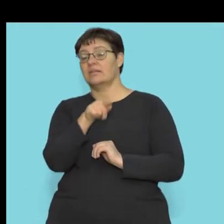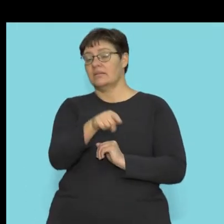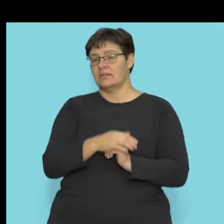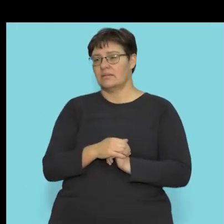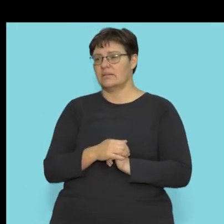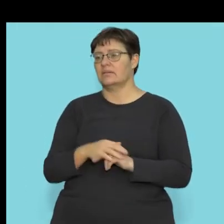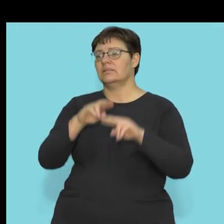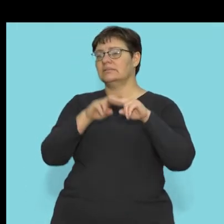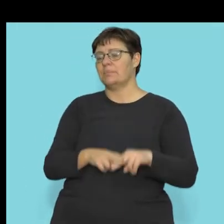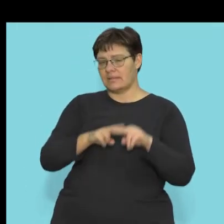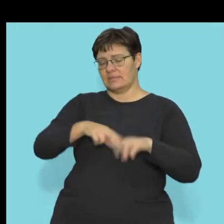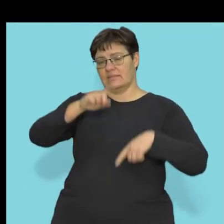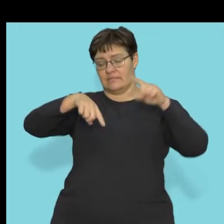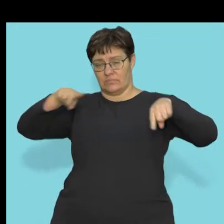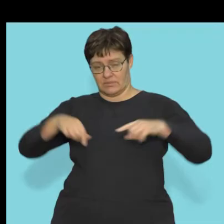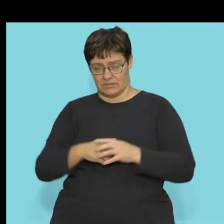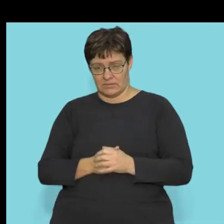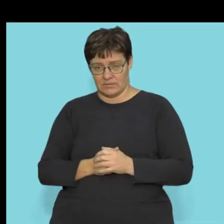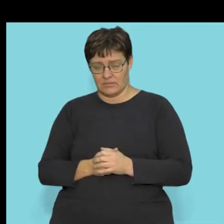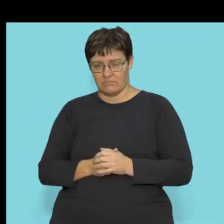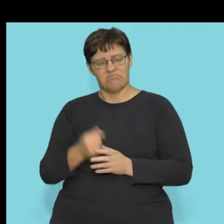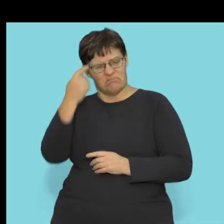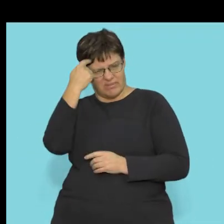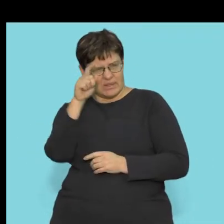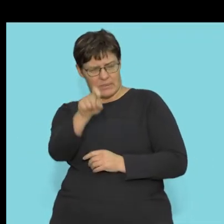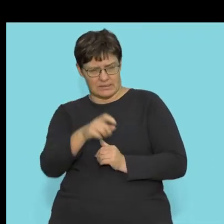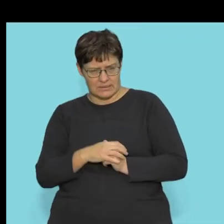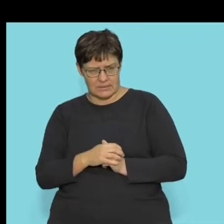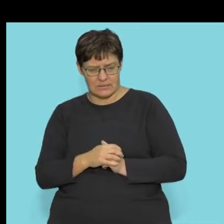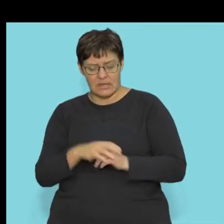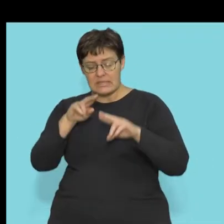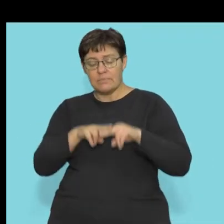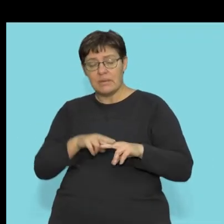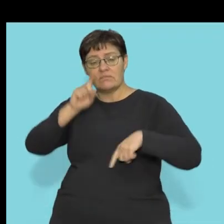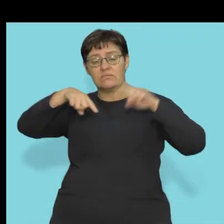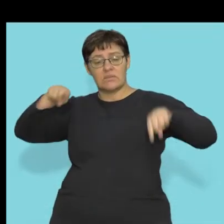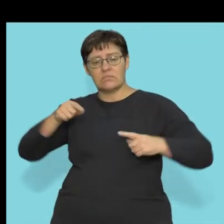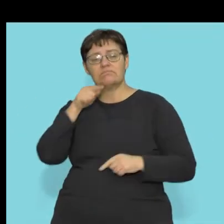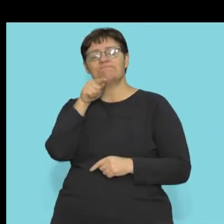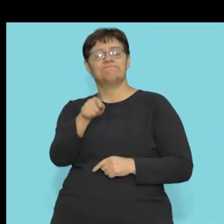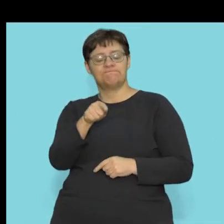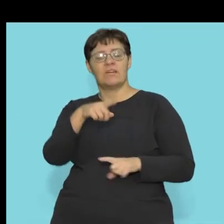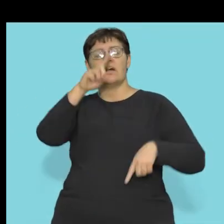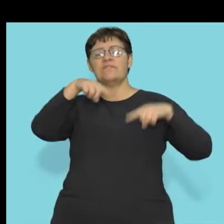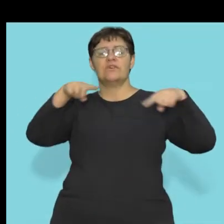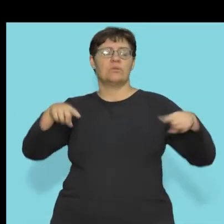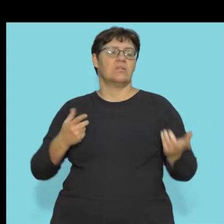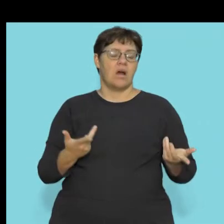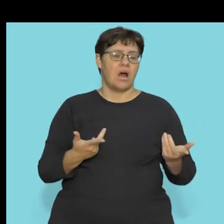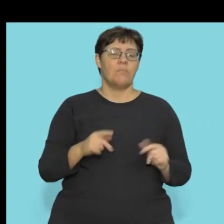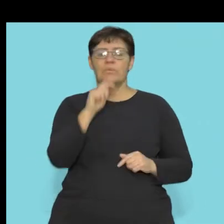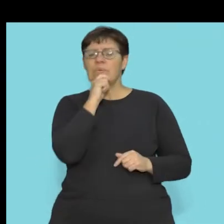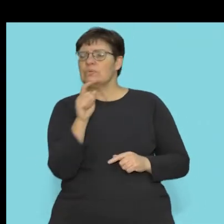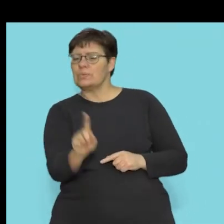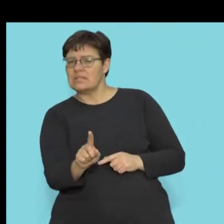A, the dependent variable. So I want you guys to think about that. So the dependent variable is that variable that